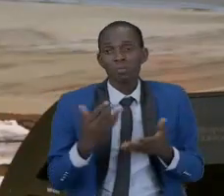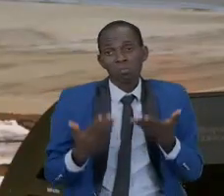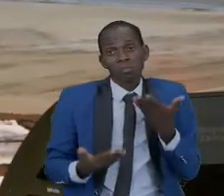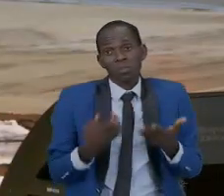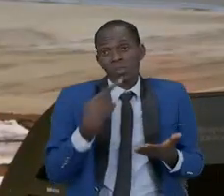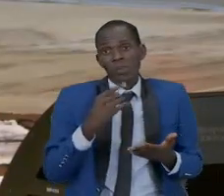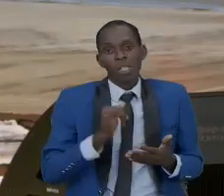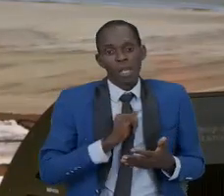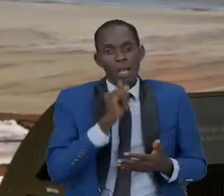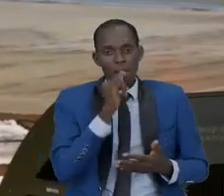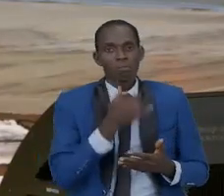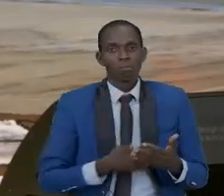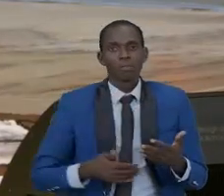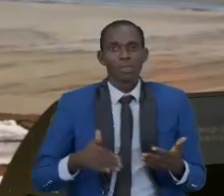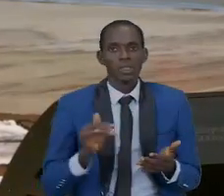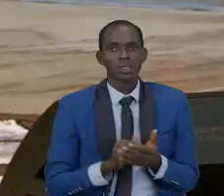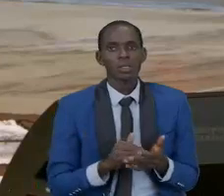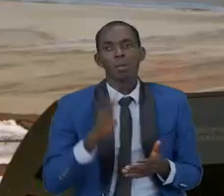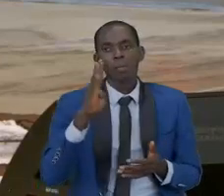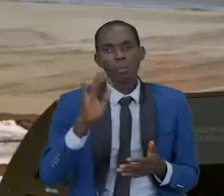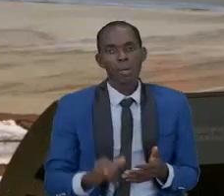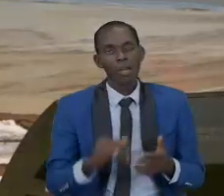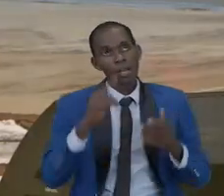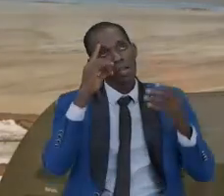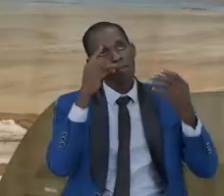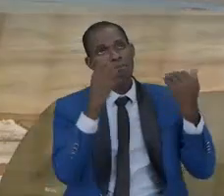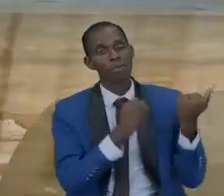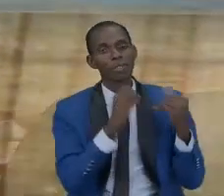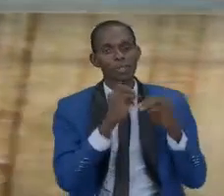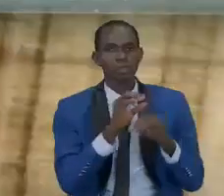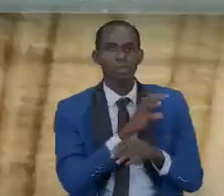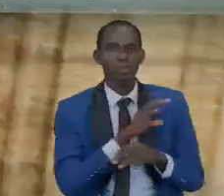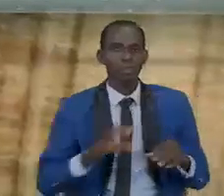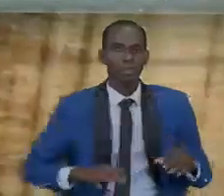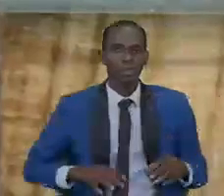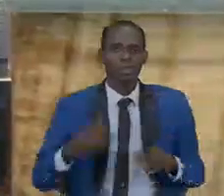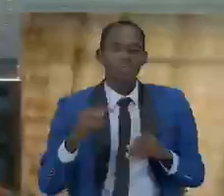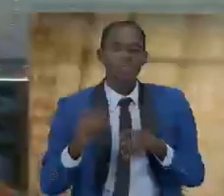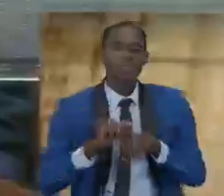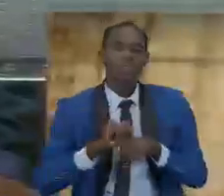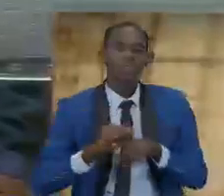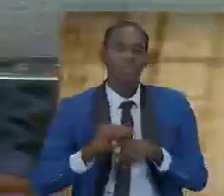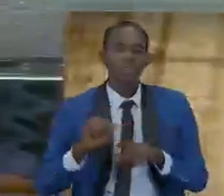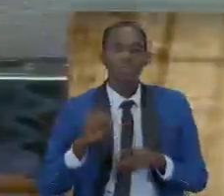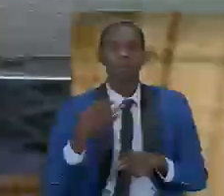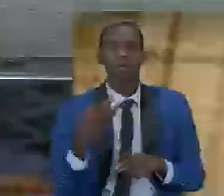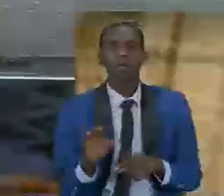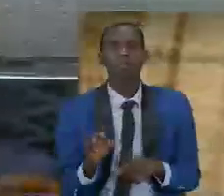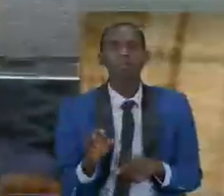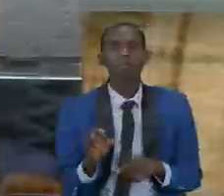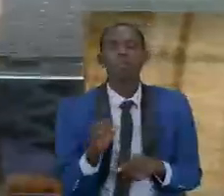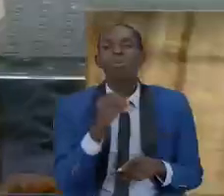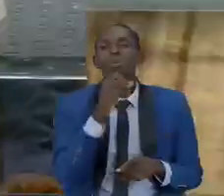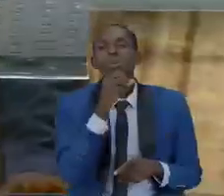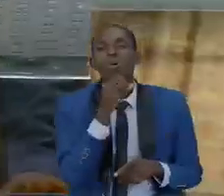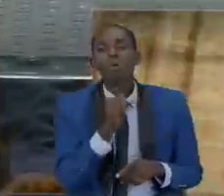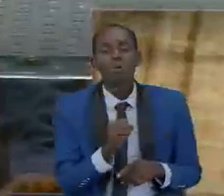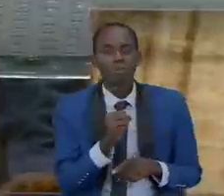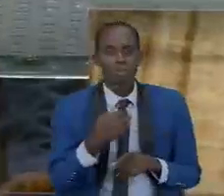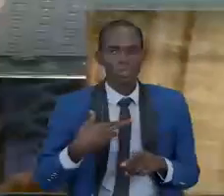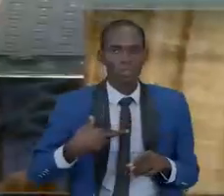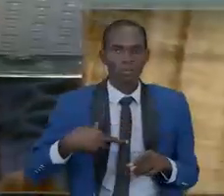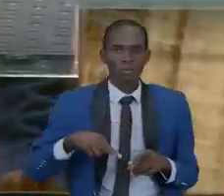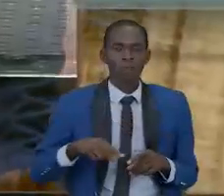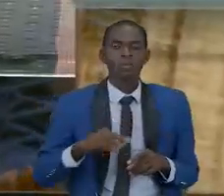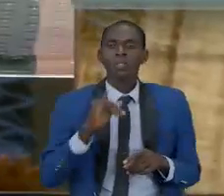I'm born again by faith in Christ the practices of that old religion